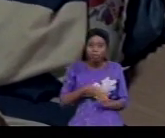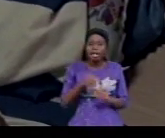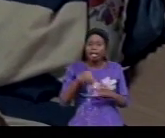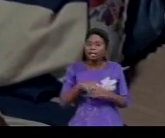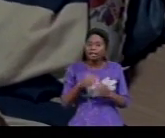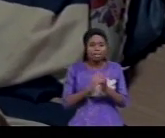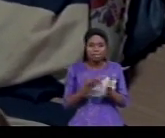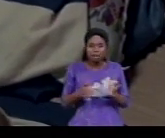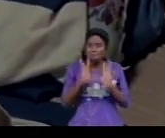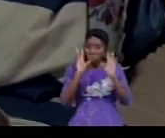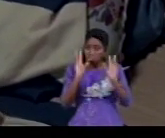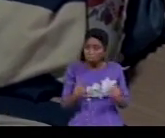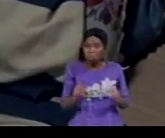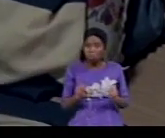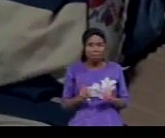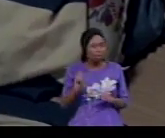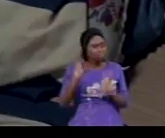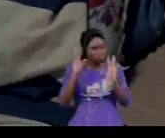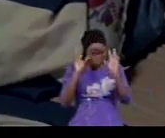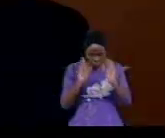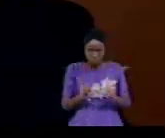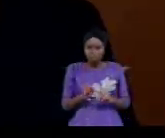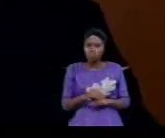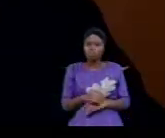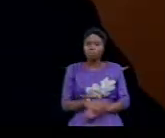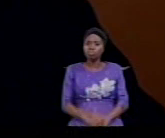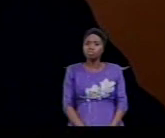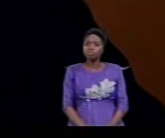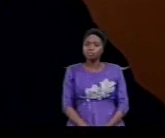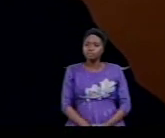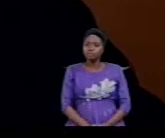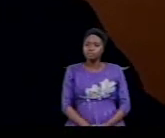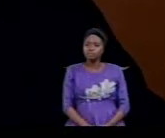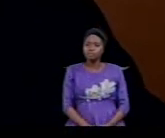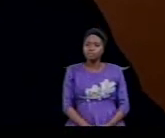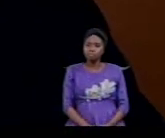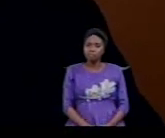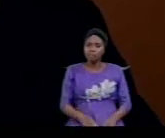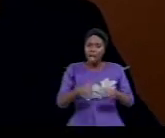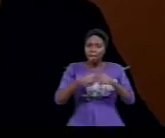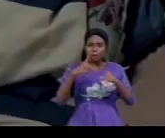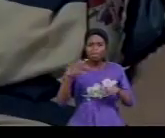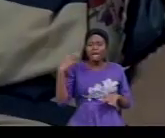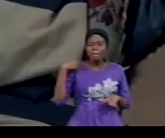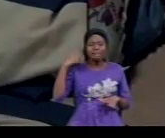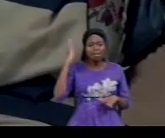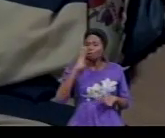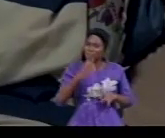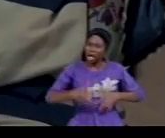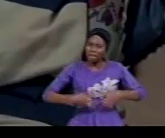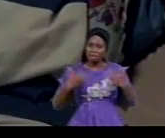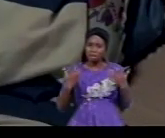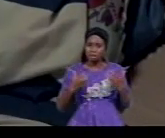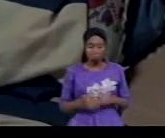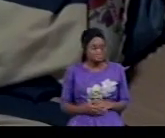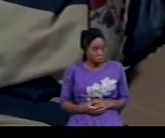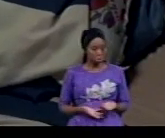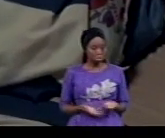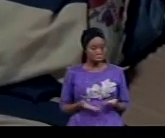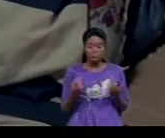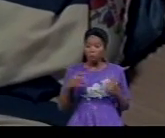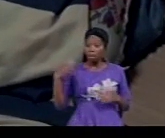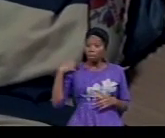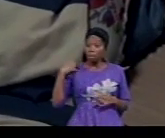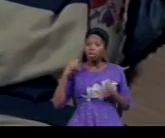No. No. Ah, but Master will be angry with us. The Master can be angry. It's